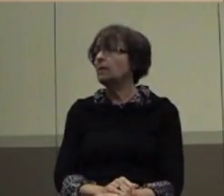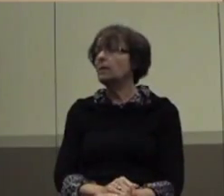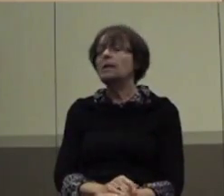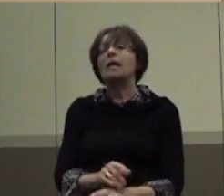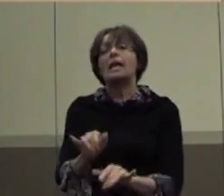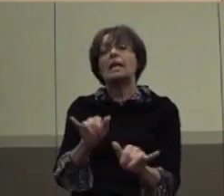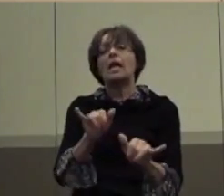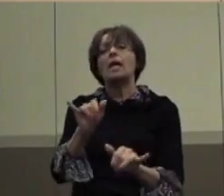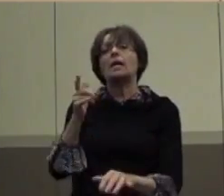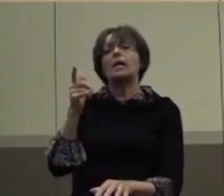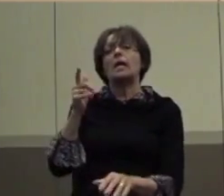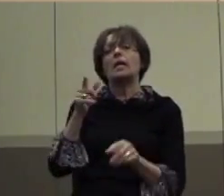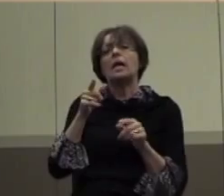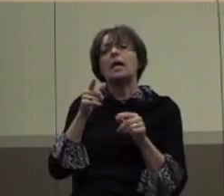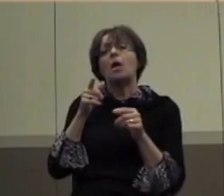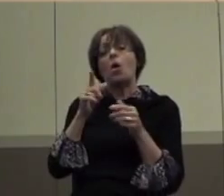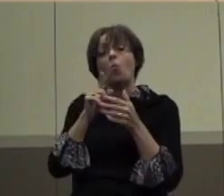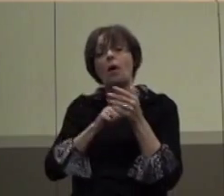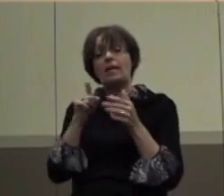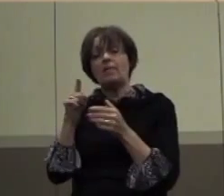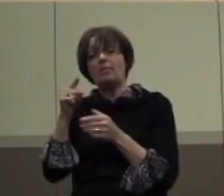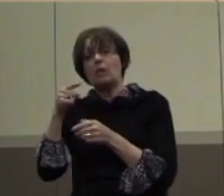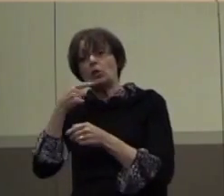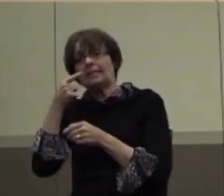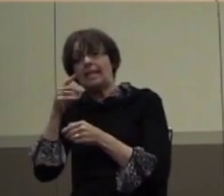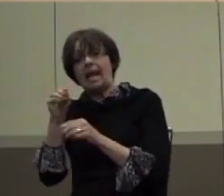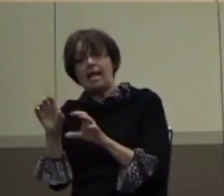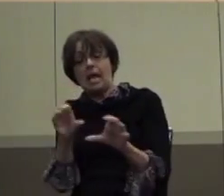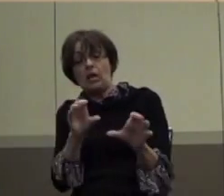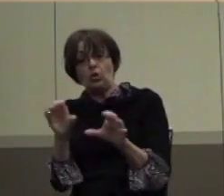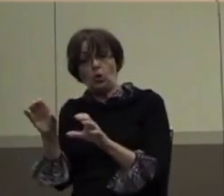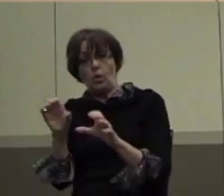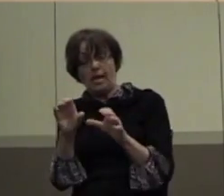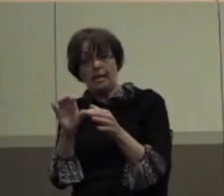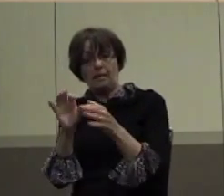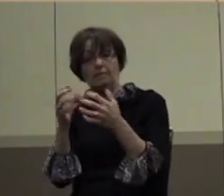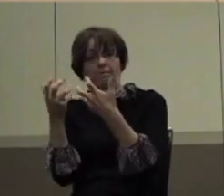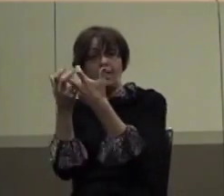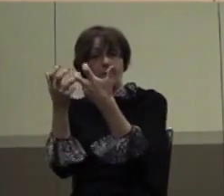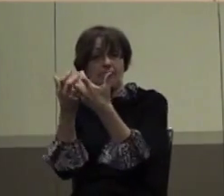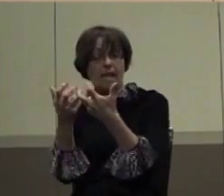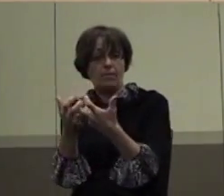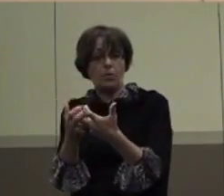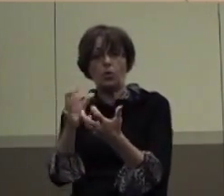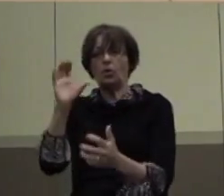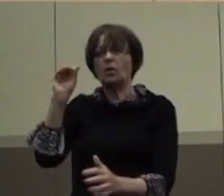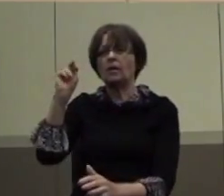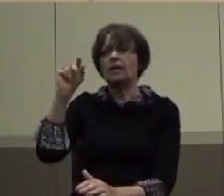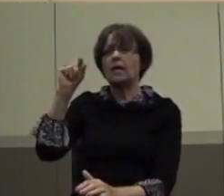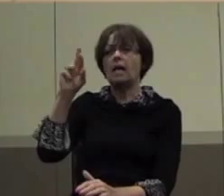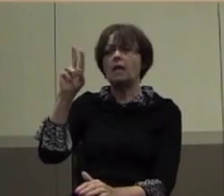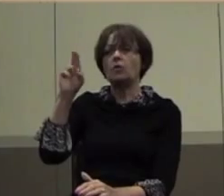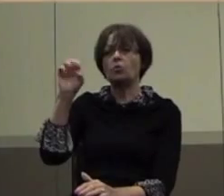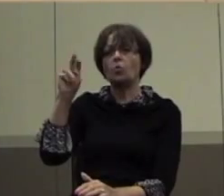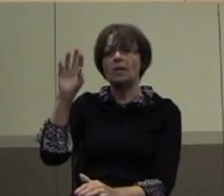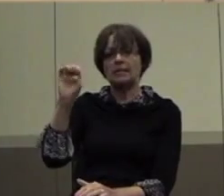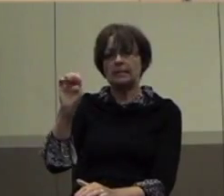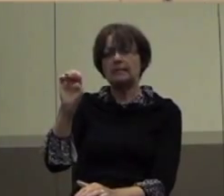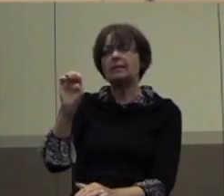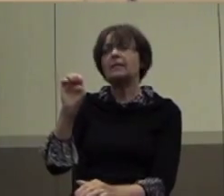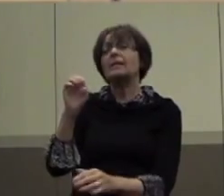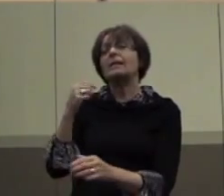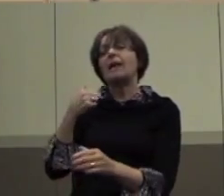Congruence in terms of what they're saying and doing fitting together. Again, I like to use the example of a